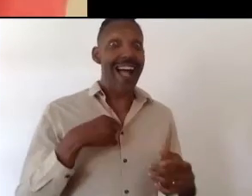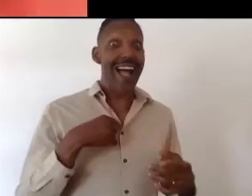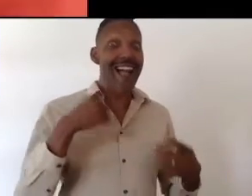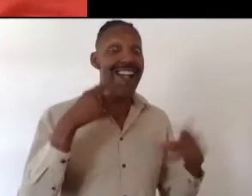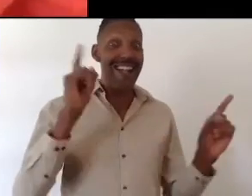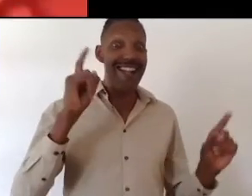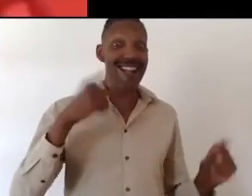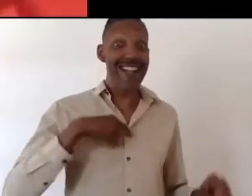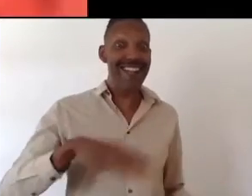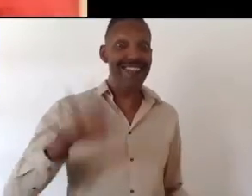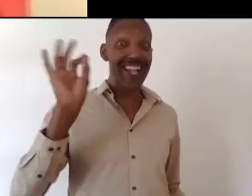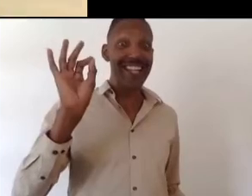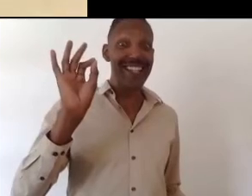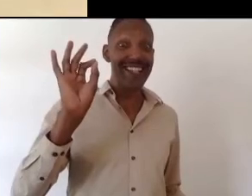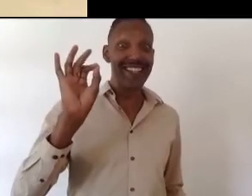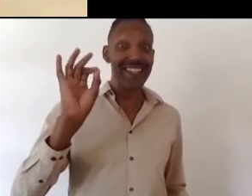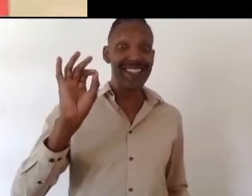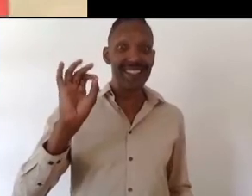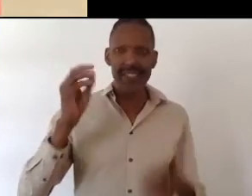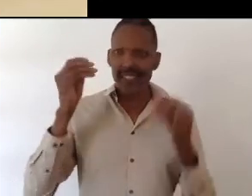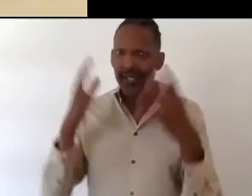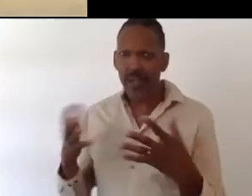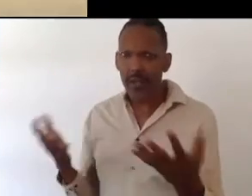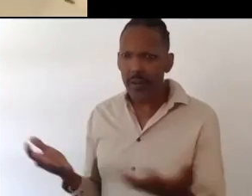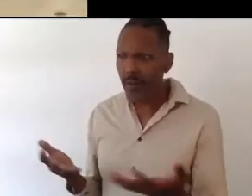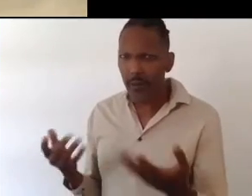What happened to it?